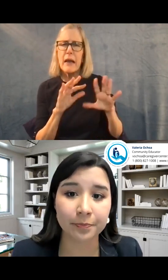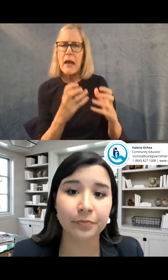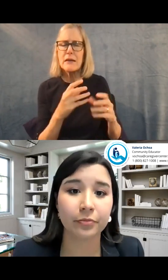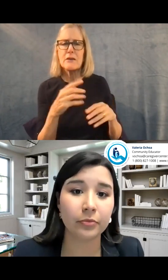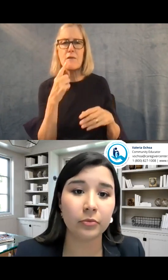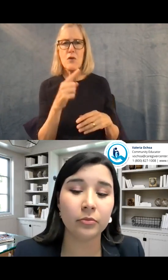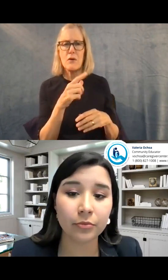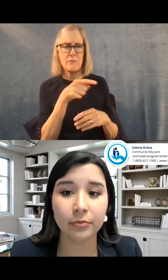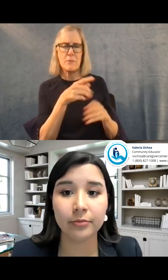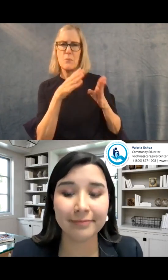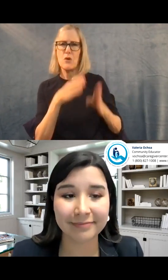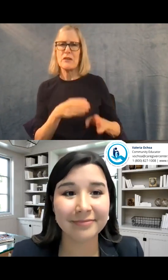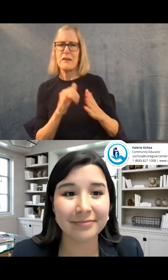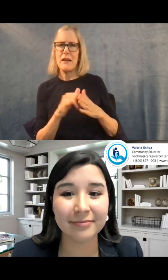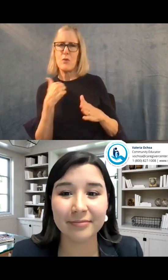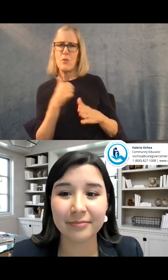care.